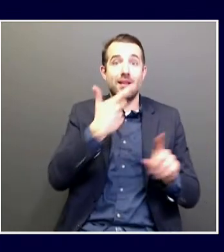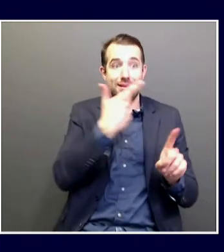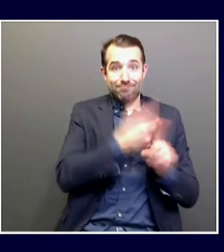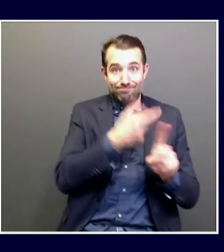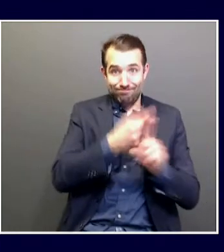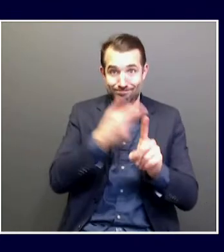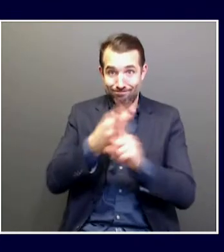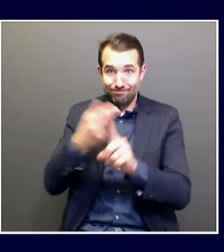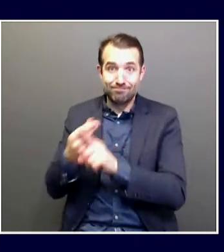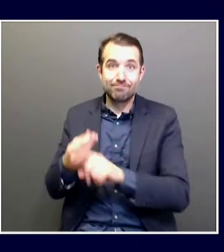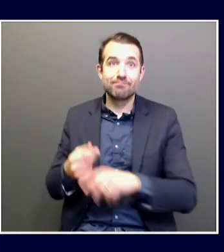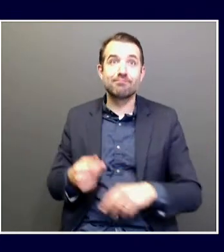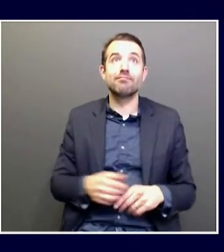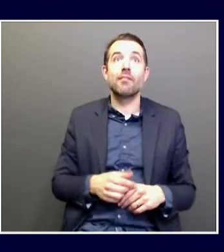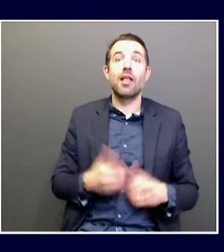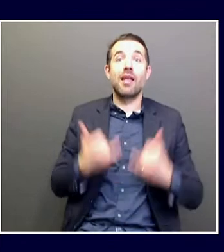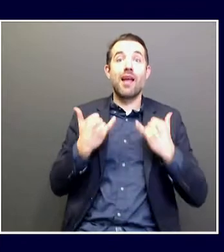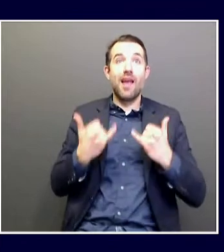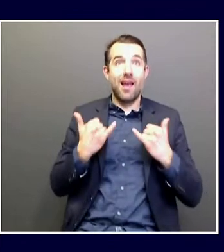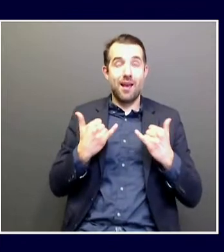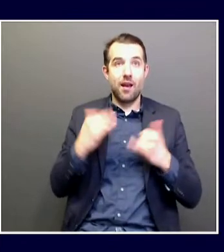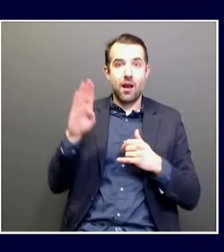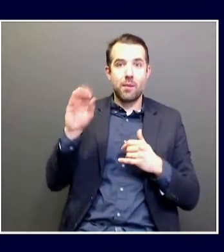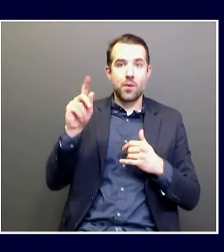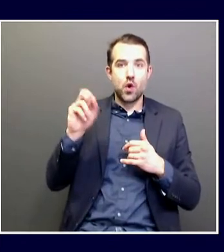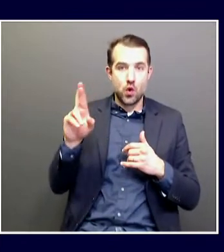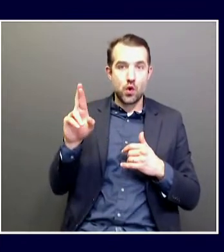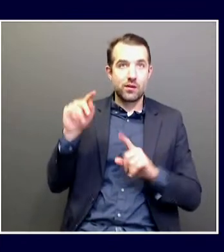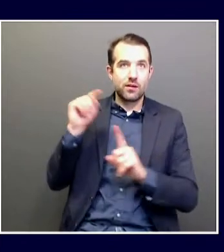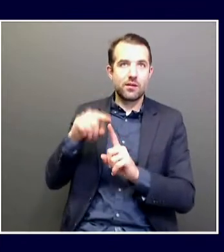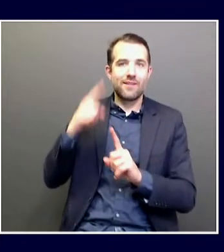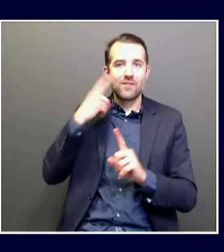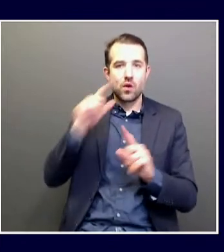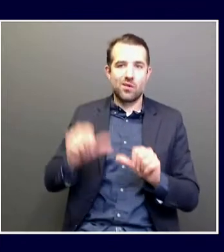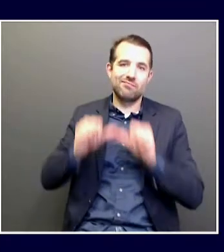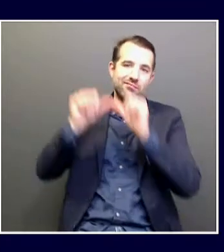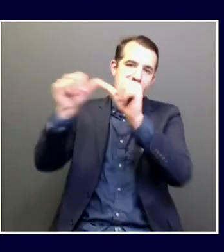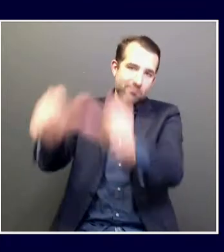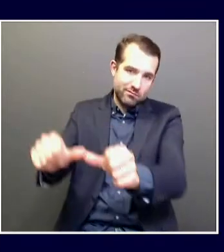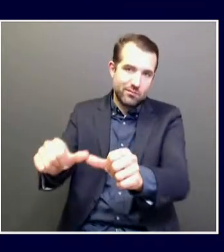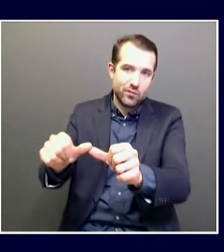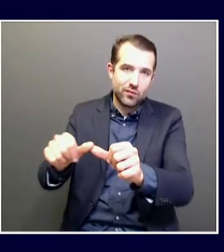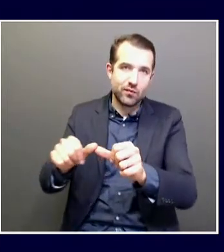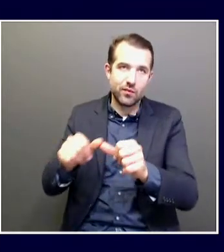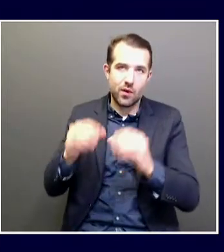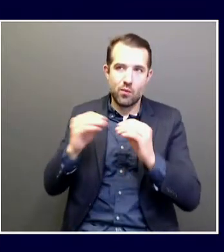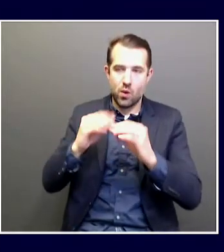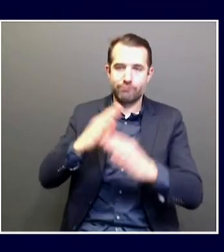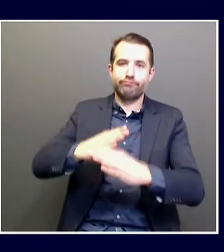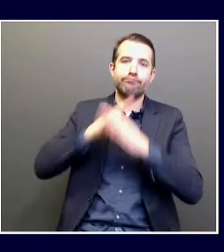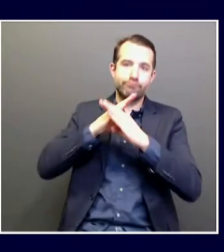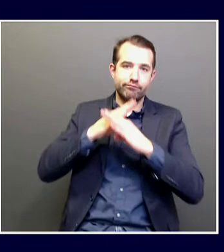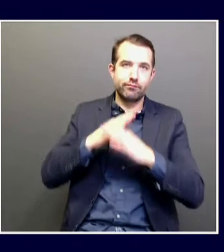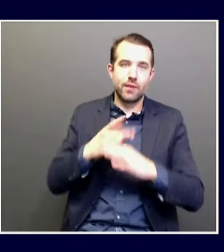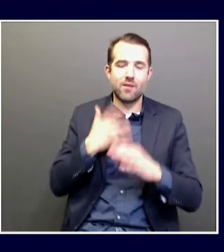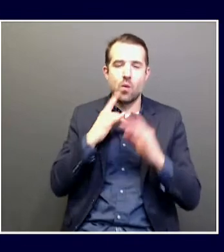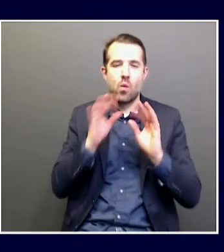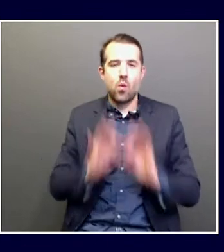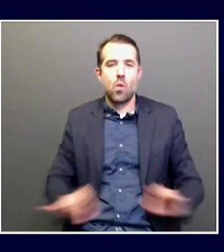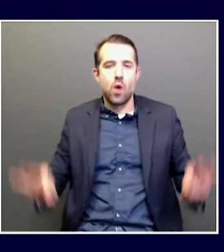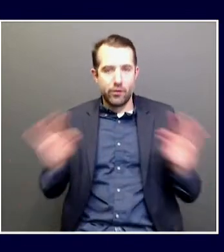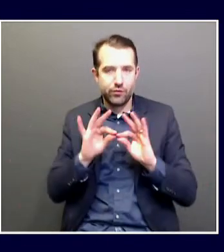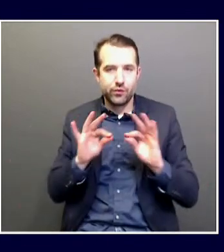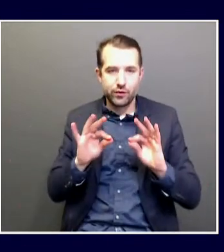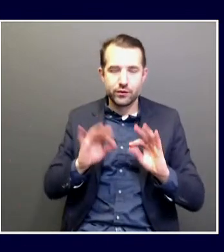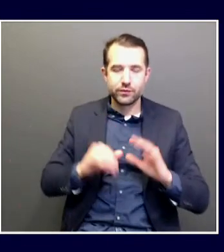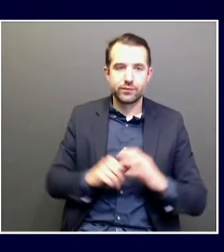with Omicron as well as setting people up for the long haul. The reason we think boosters are so critical right now is that based